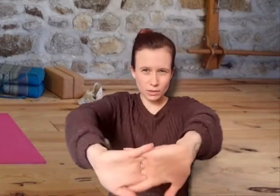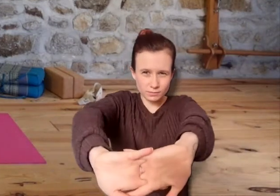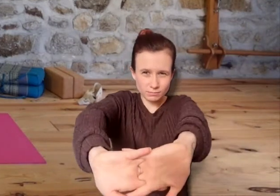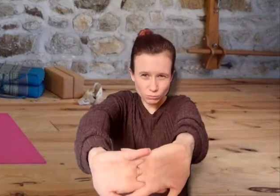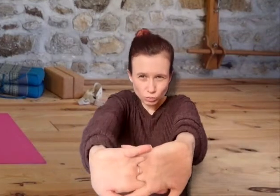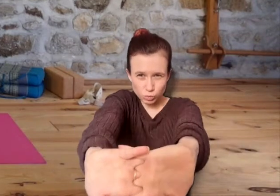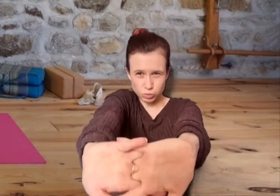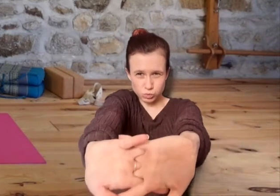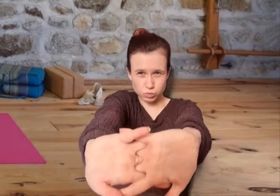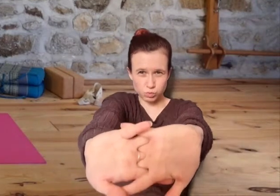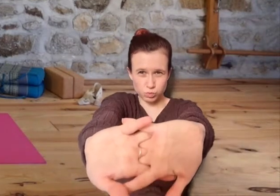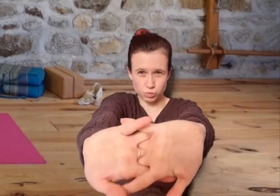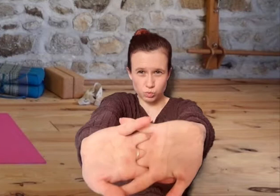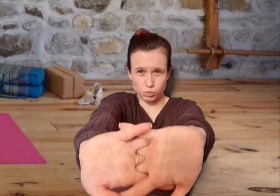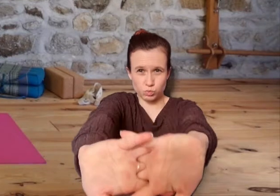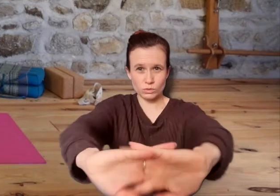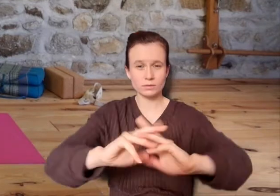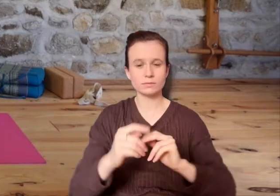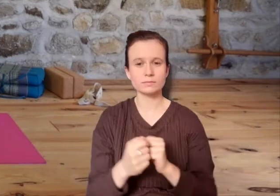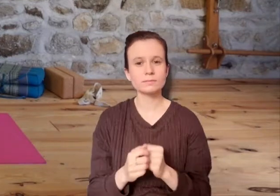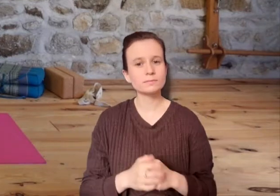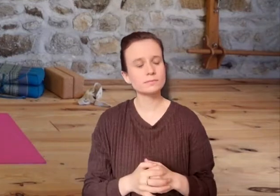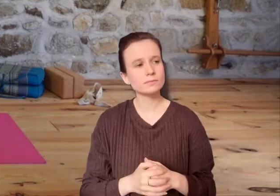them through to the floor